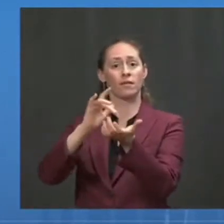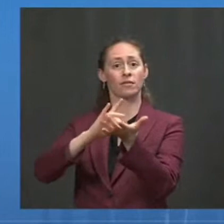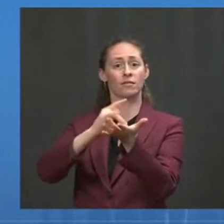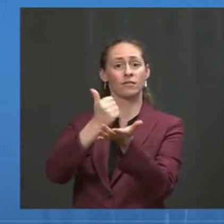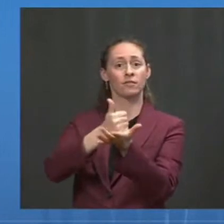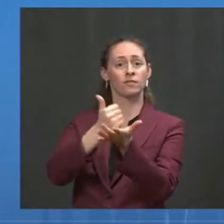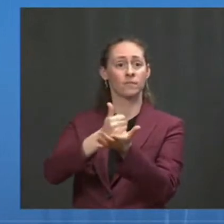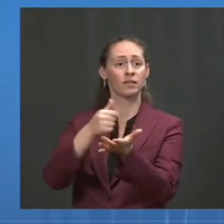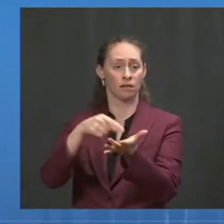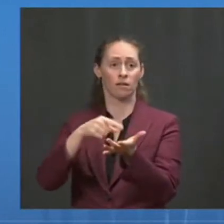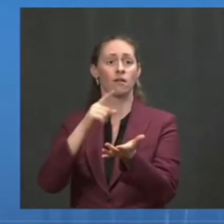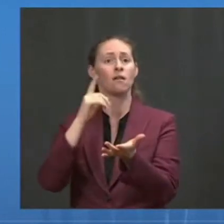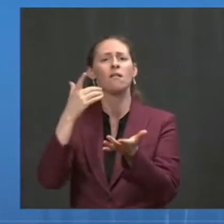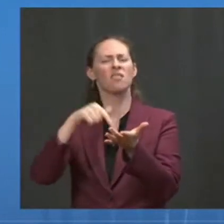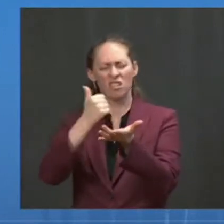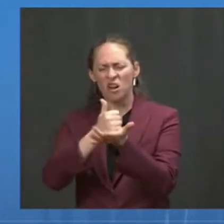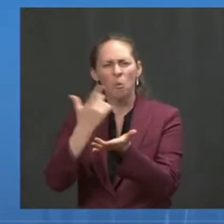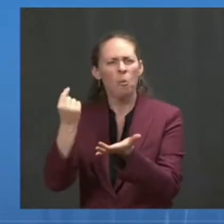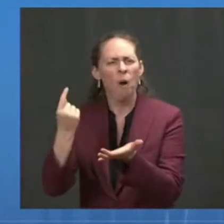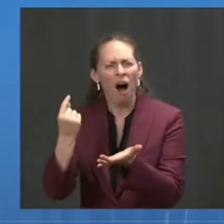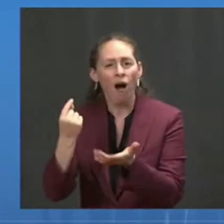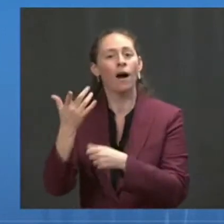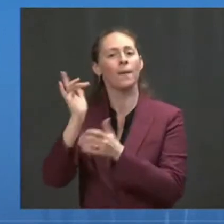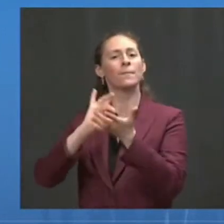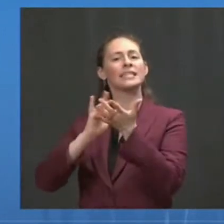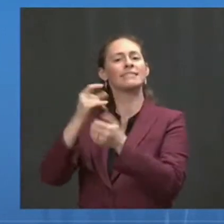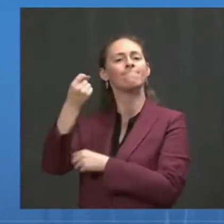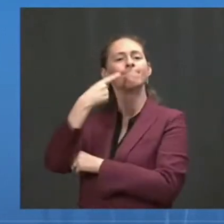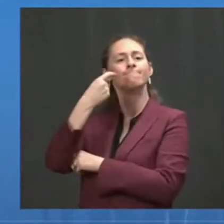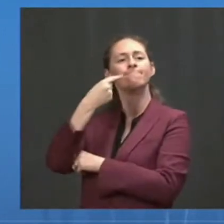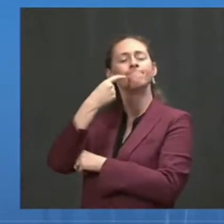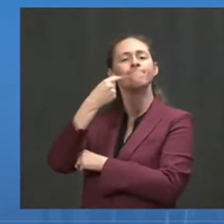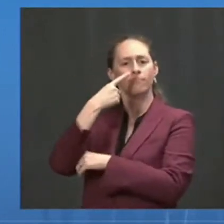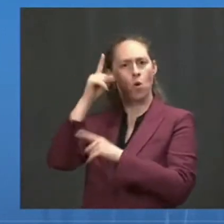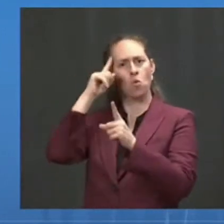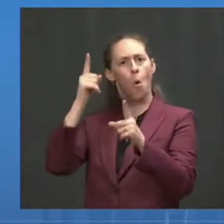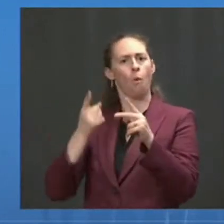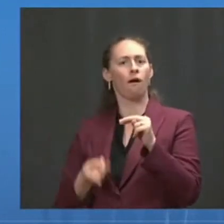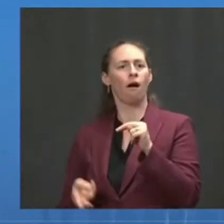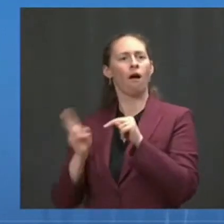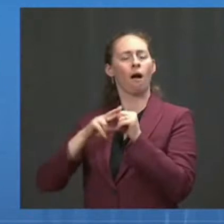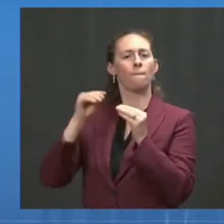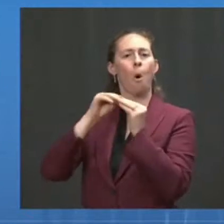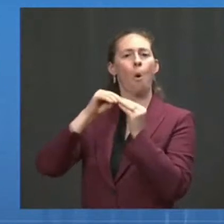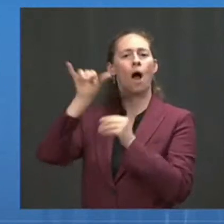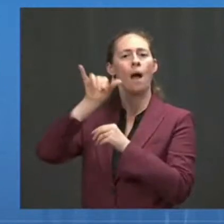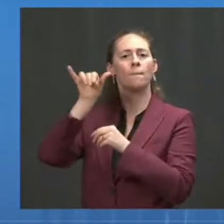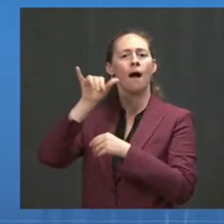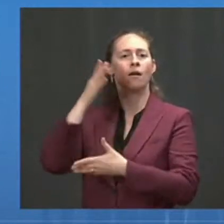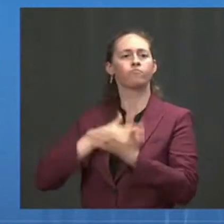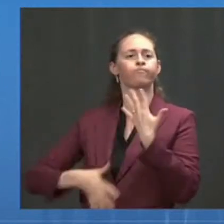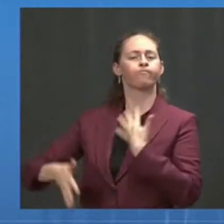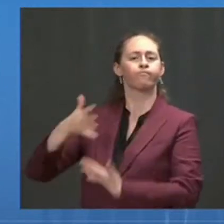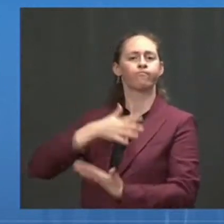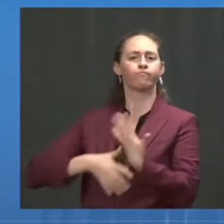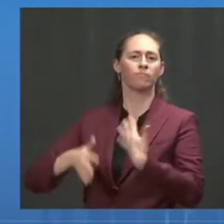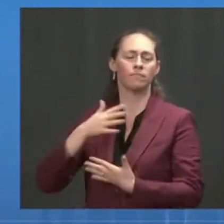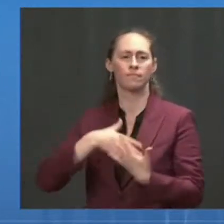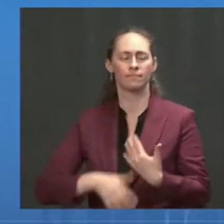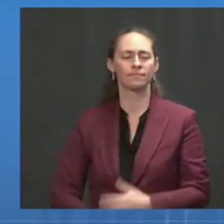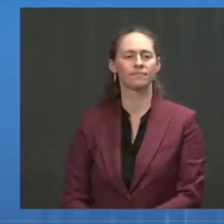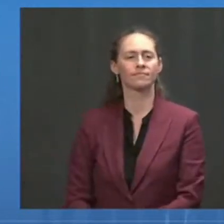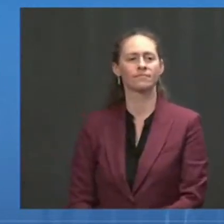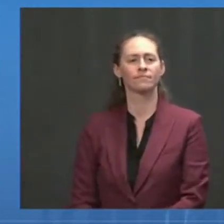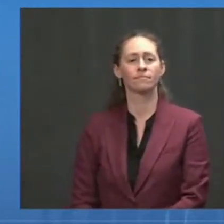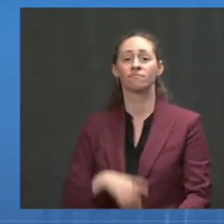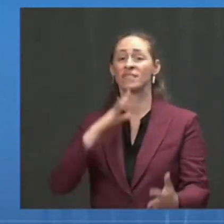those, but to people across the country, let me just reiterate, the best strategy to remain protected from the worst of COVID-19